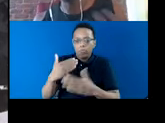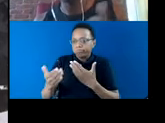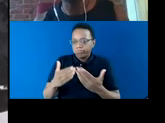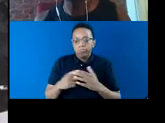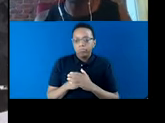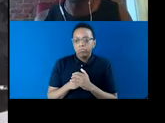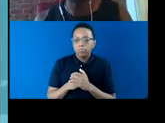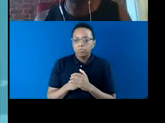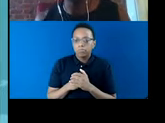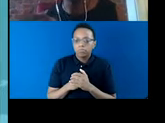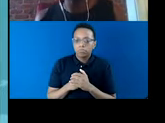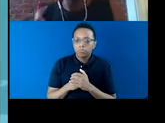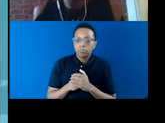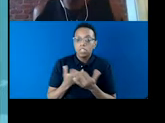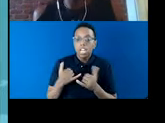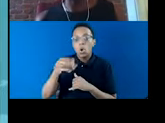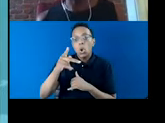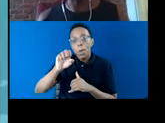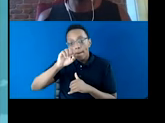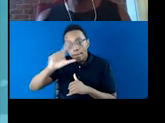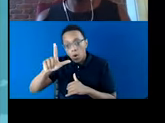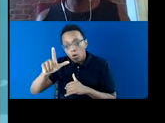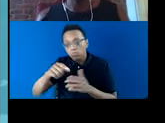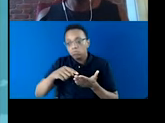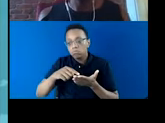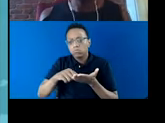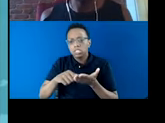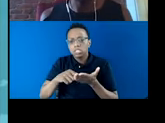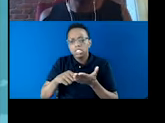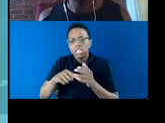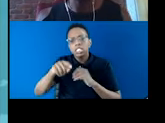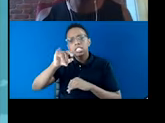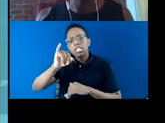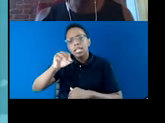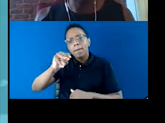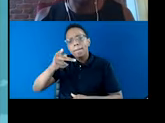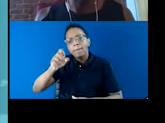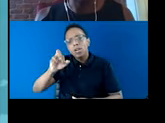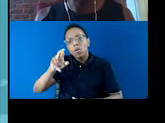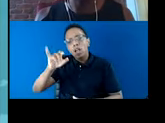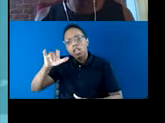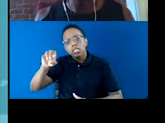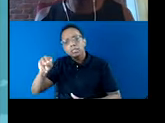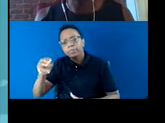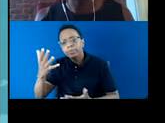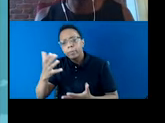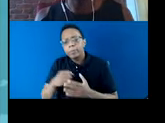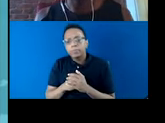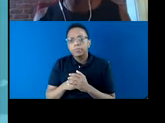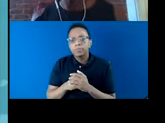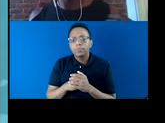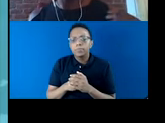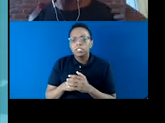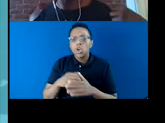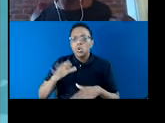So I want us to do a little poll here to talk about what is imperialism. So the poll is going to be, where is our clothing made? So what I want you to do is